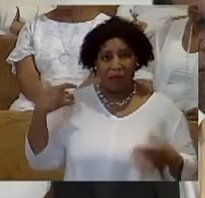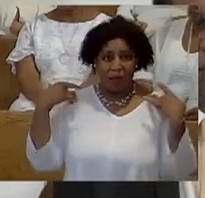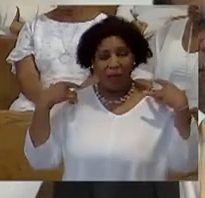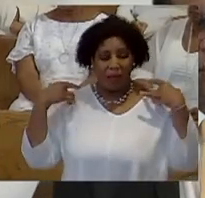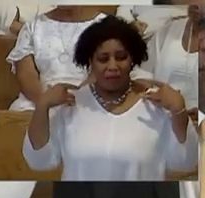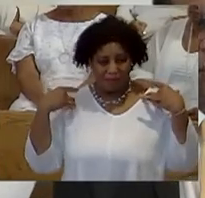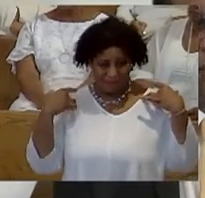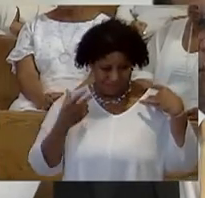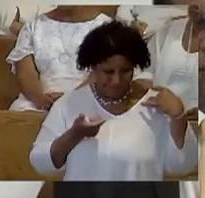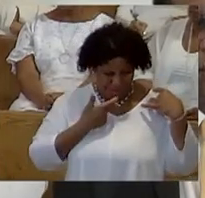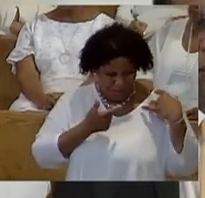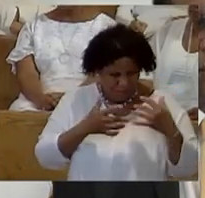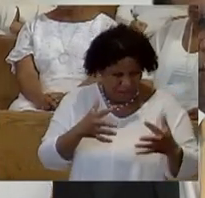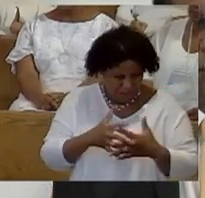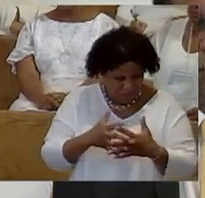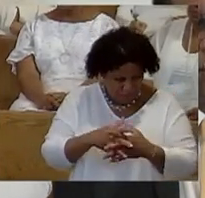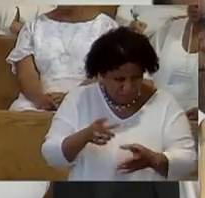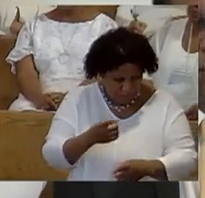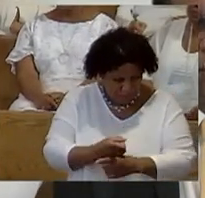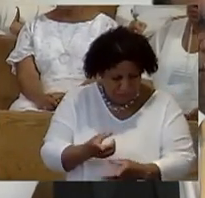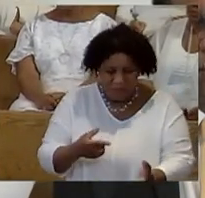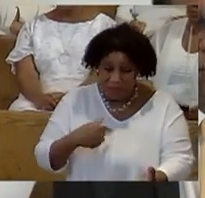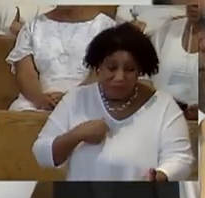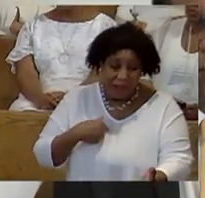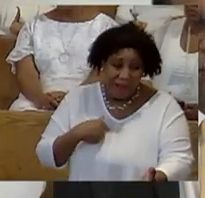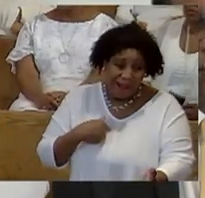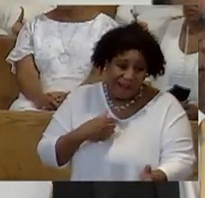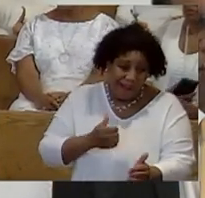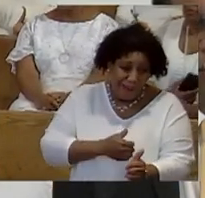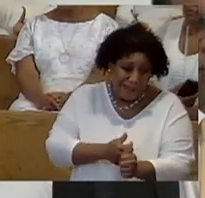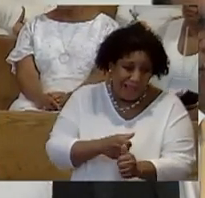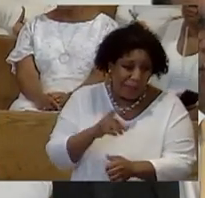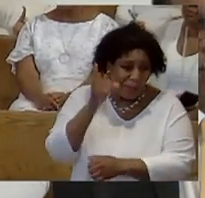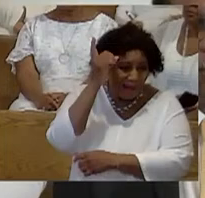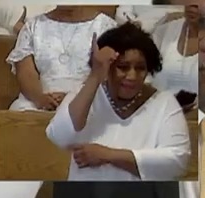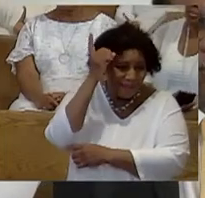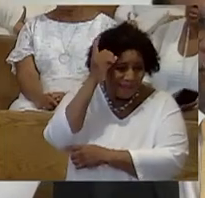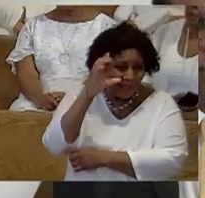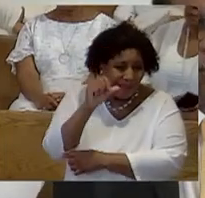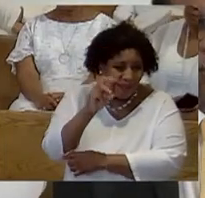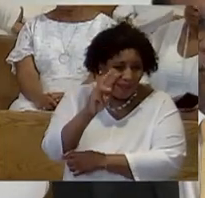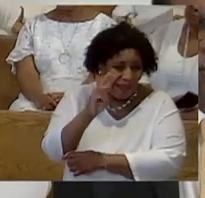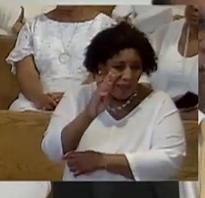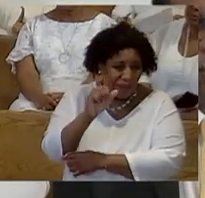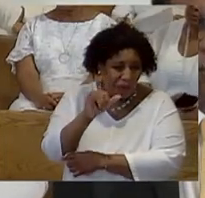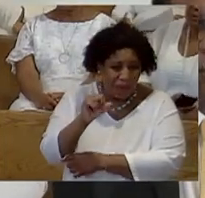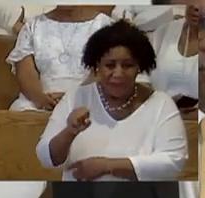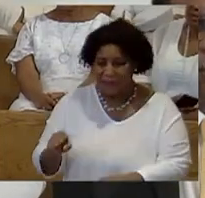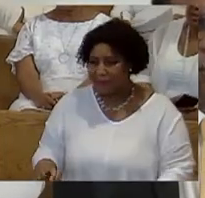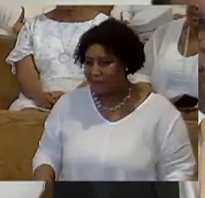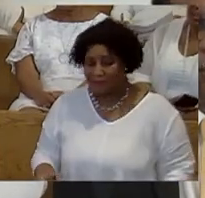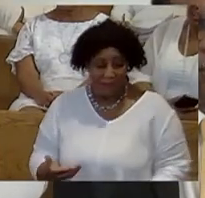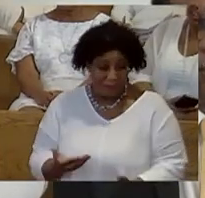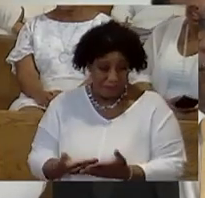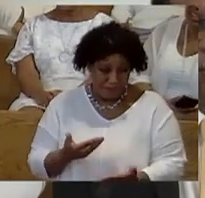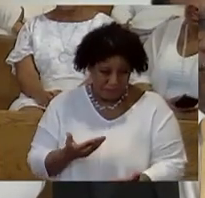y'all watch football. See, I was catching up on the Dallas Cowboys before I came in.